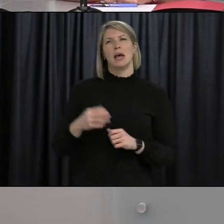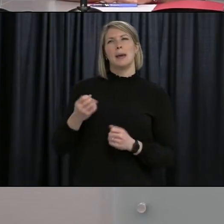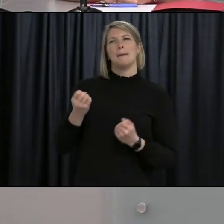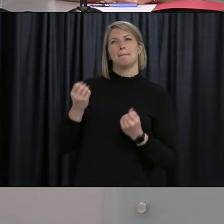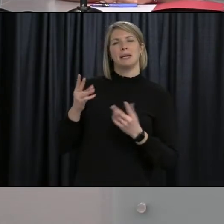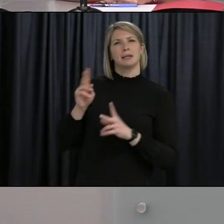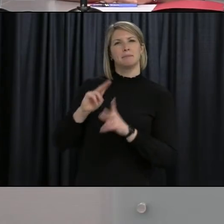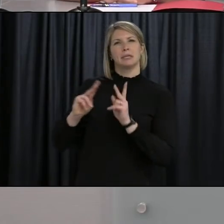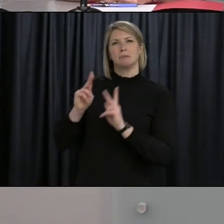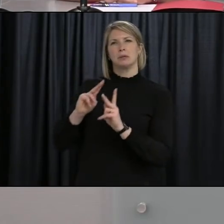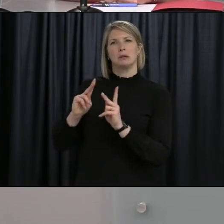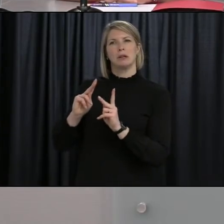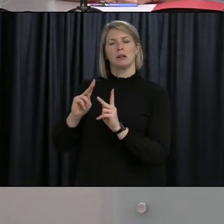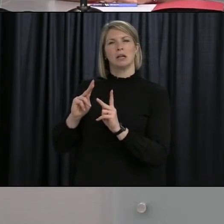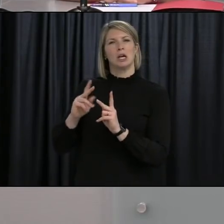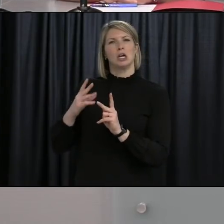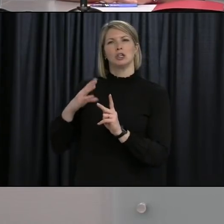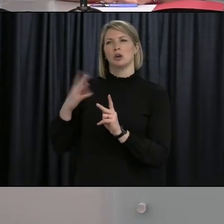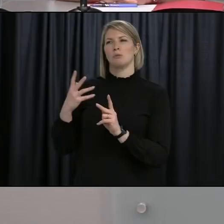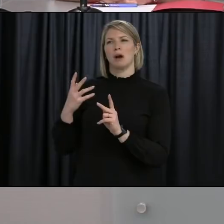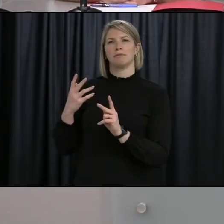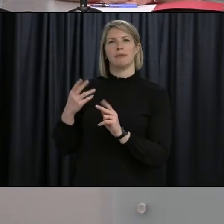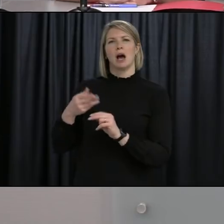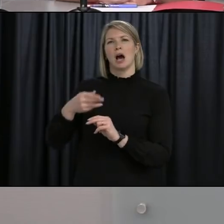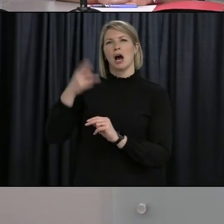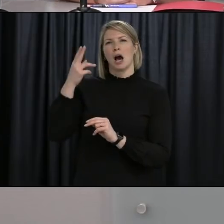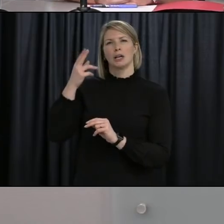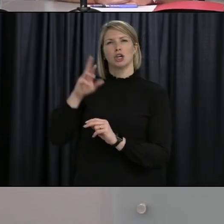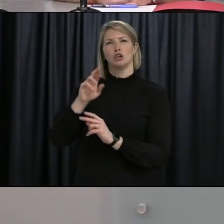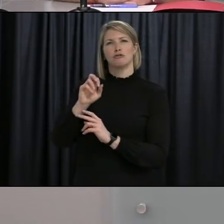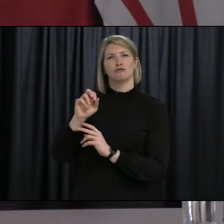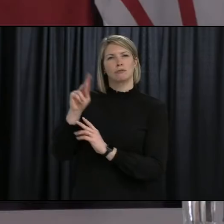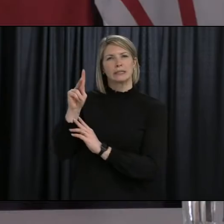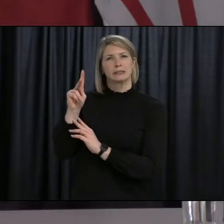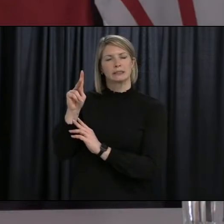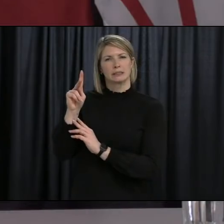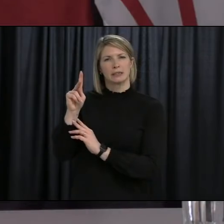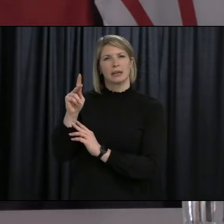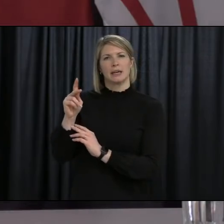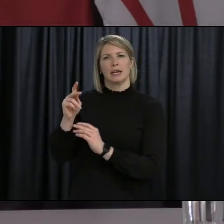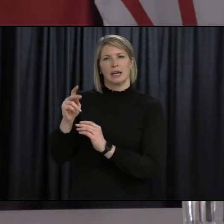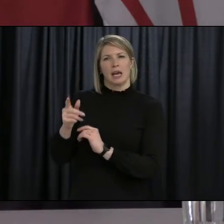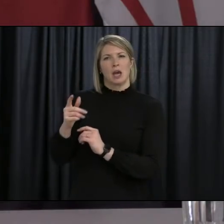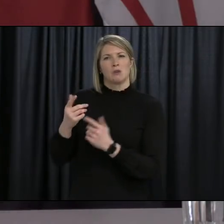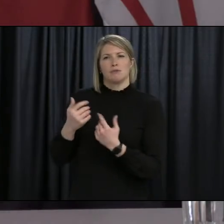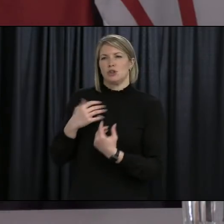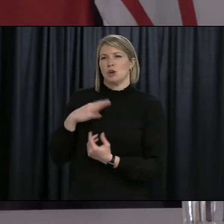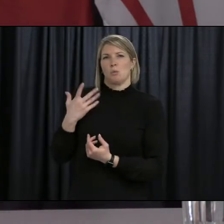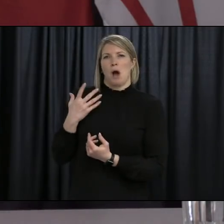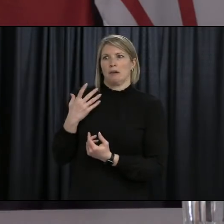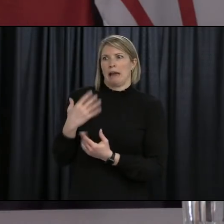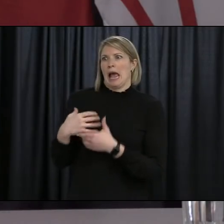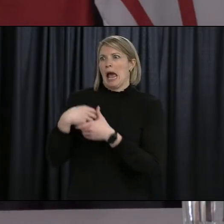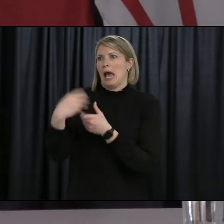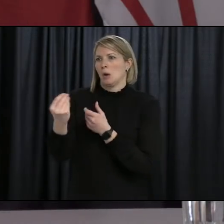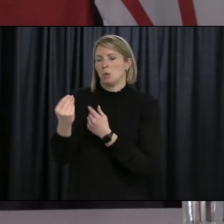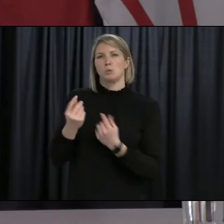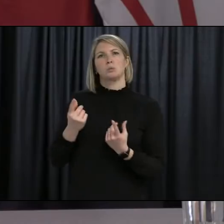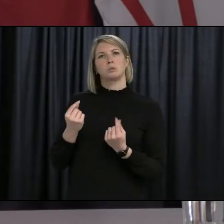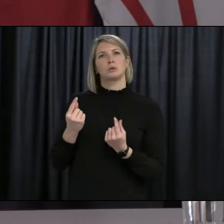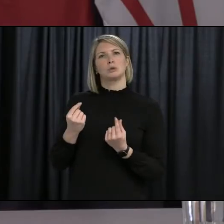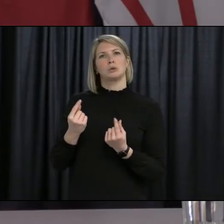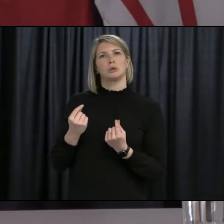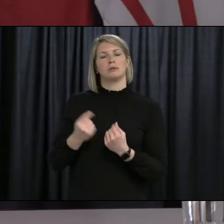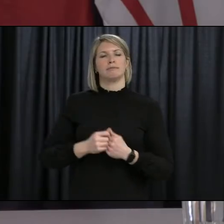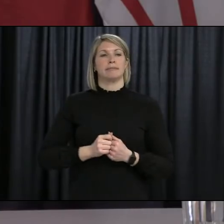public disenfranchisement a concern? Well, I think they need to follow Dr. Fitzgerald's advice.